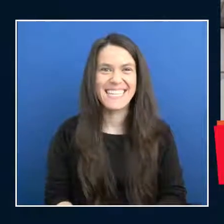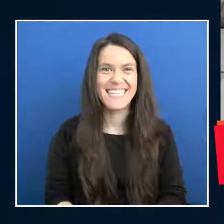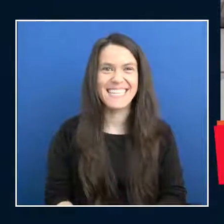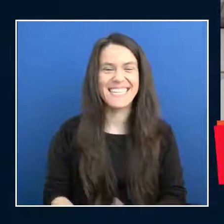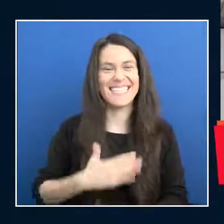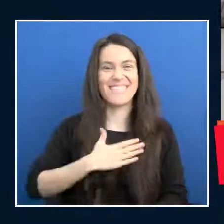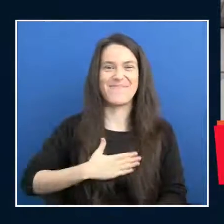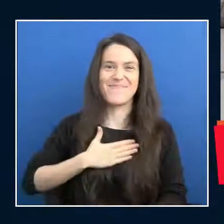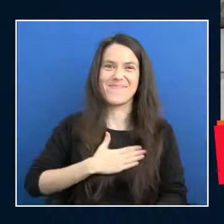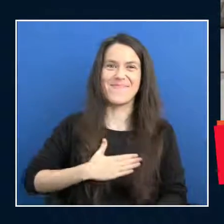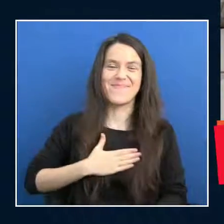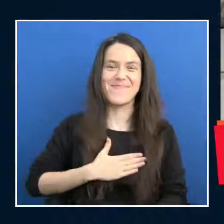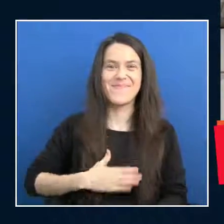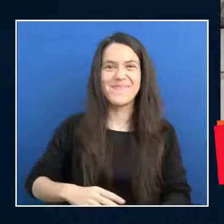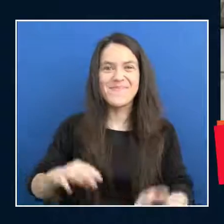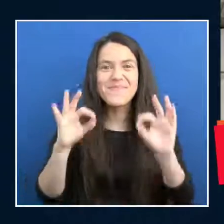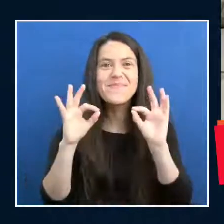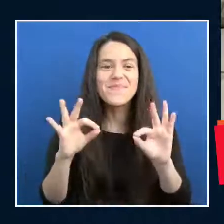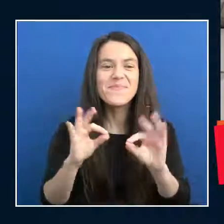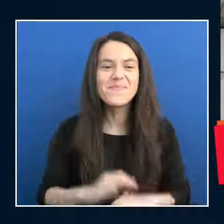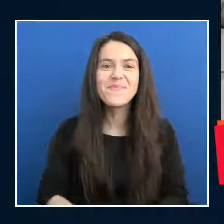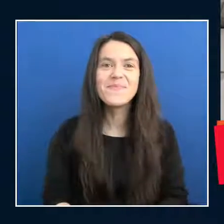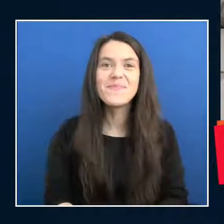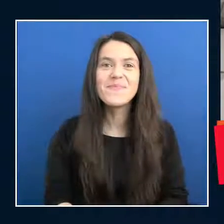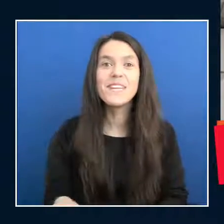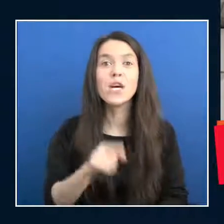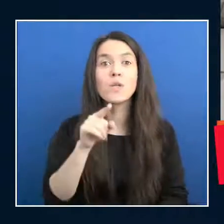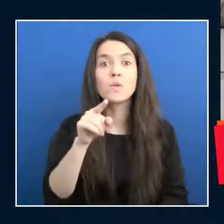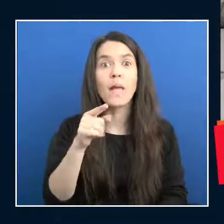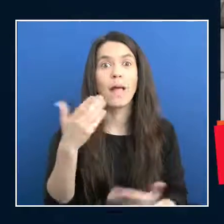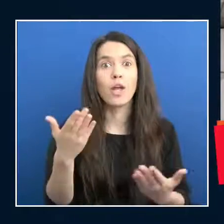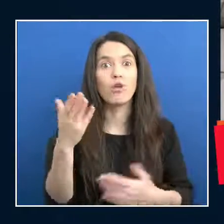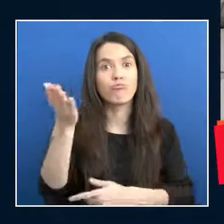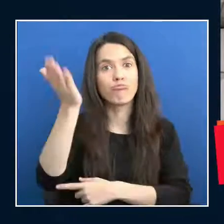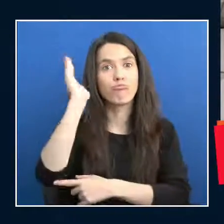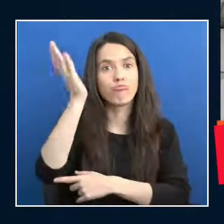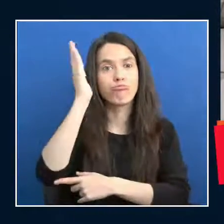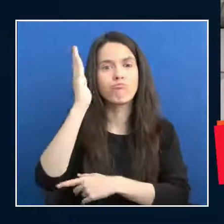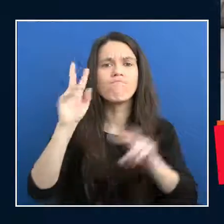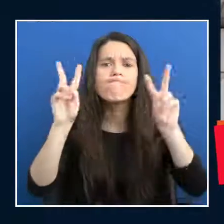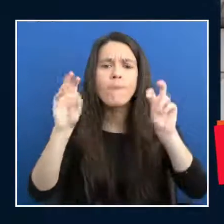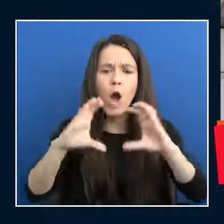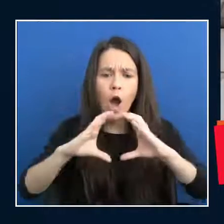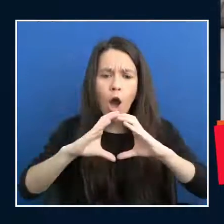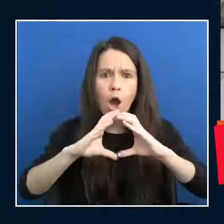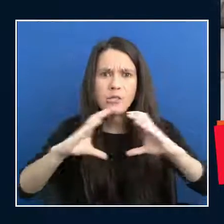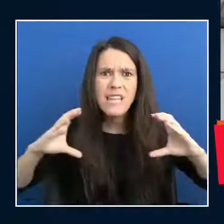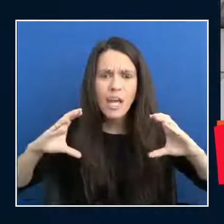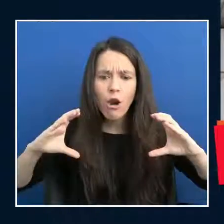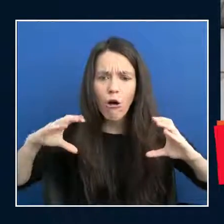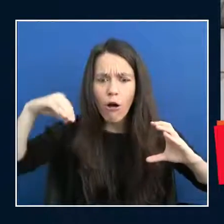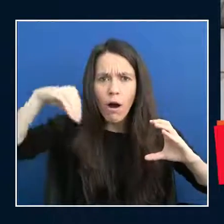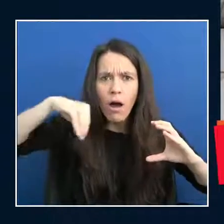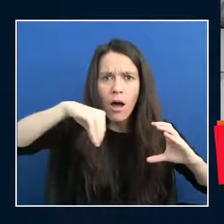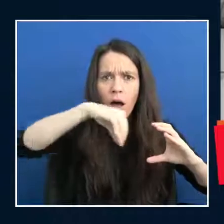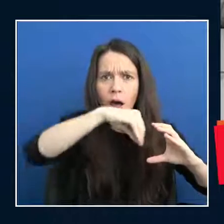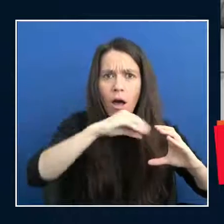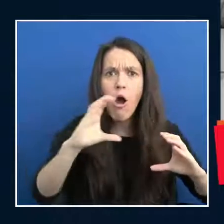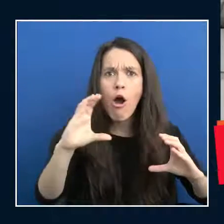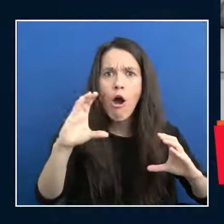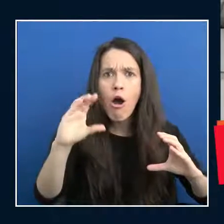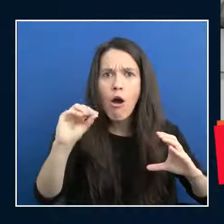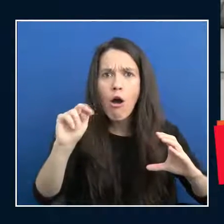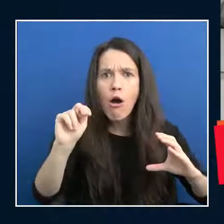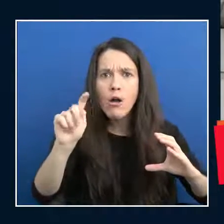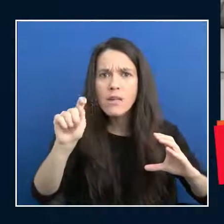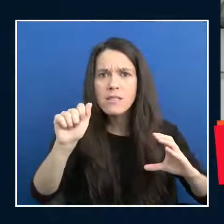pleasure. So you're going to be here today to talk to us about containers. And I've been looking you up today